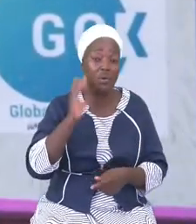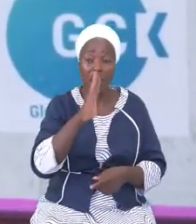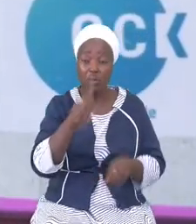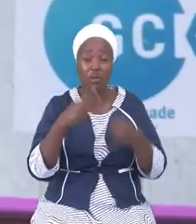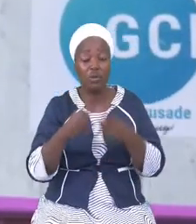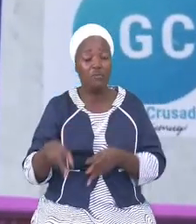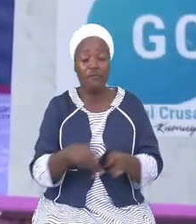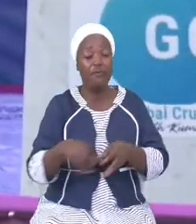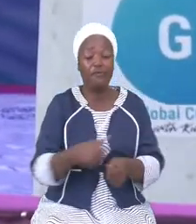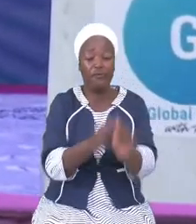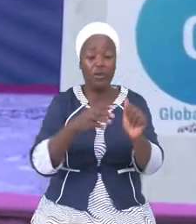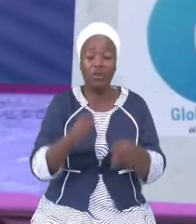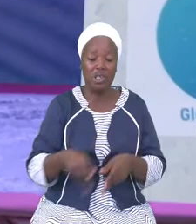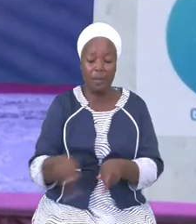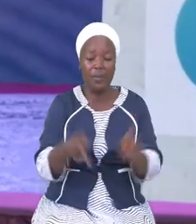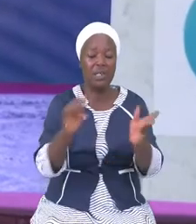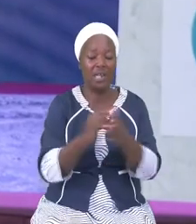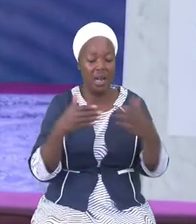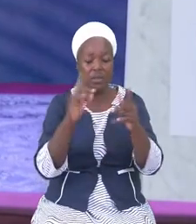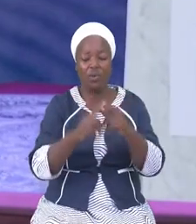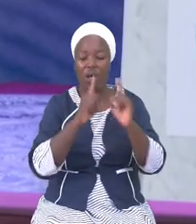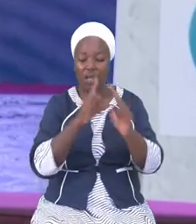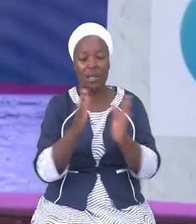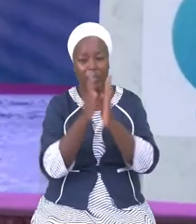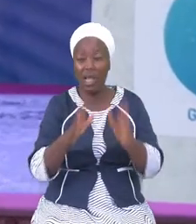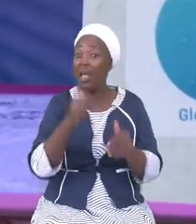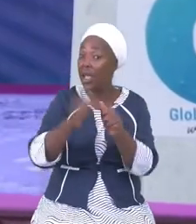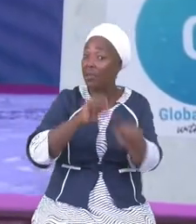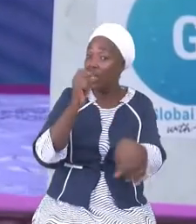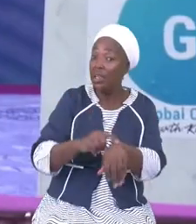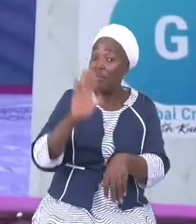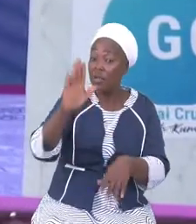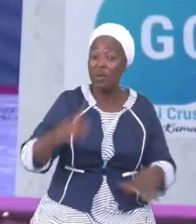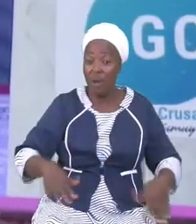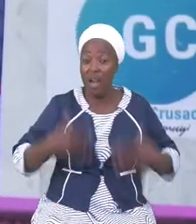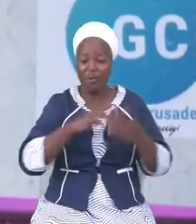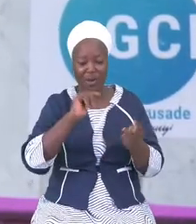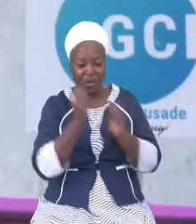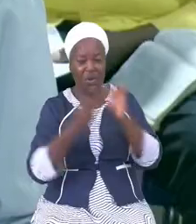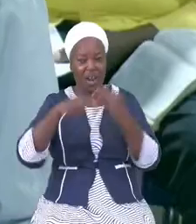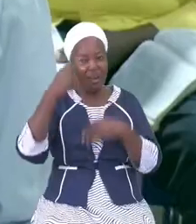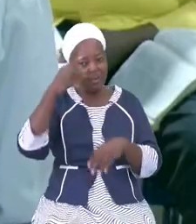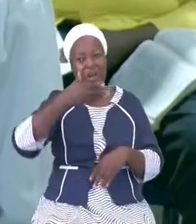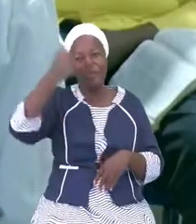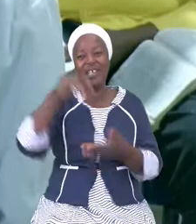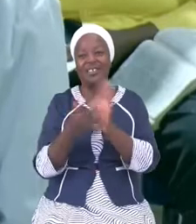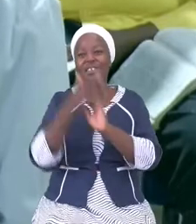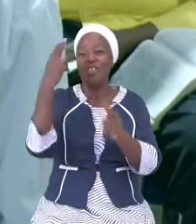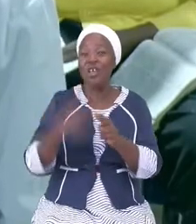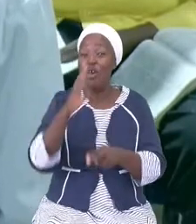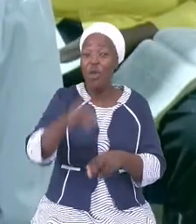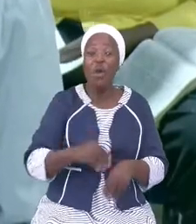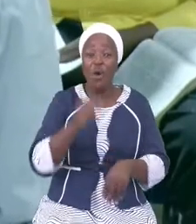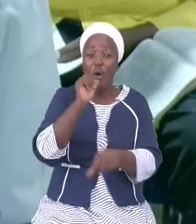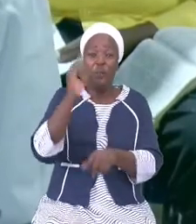path that leads to answered prayer. Every time your life will turn around for the better. Your ministry